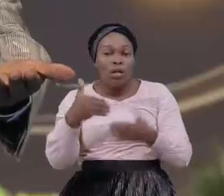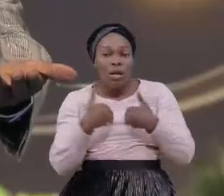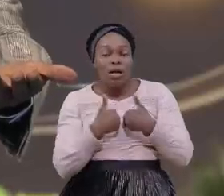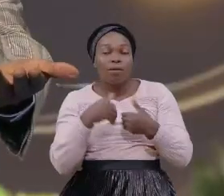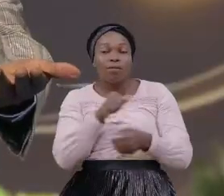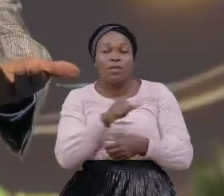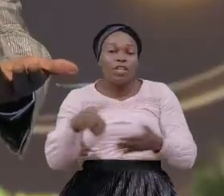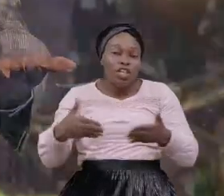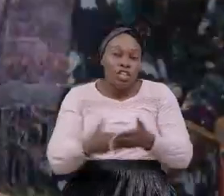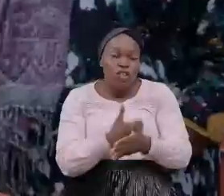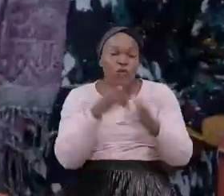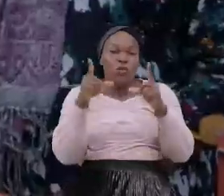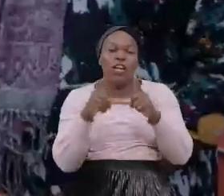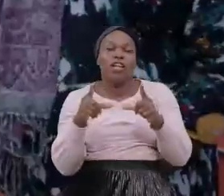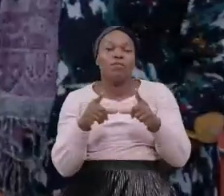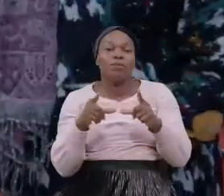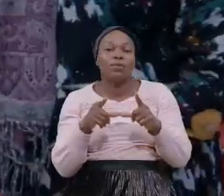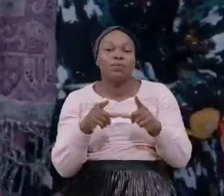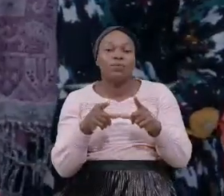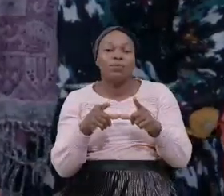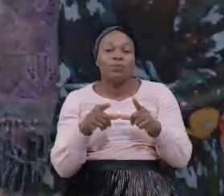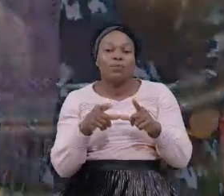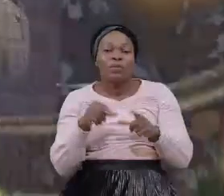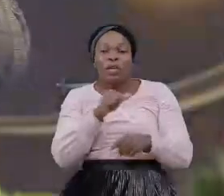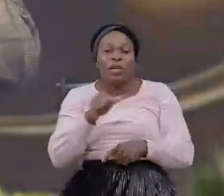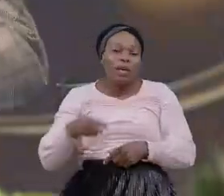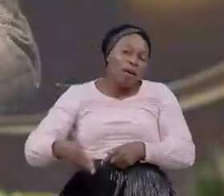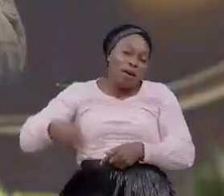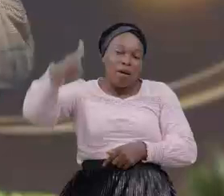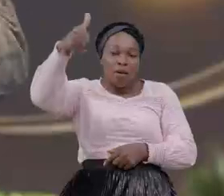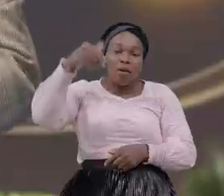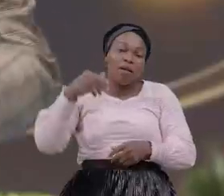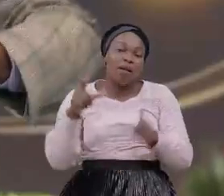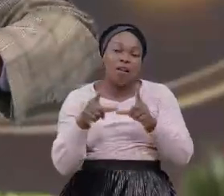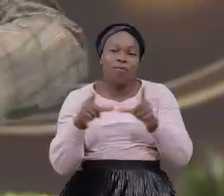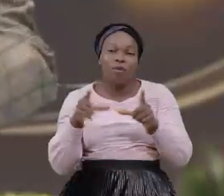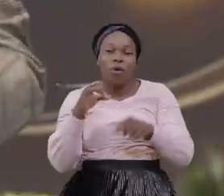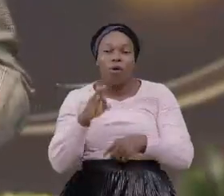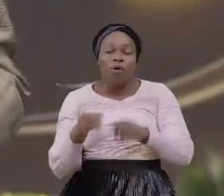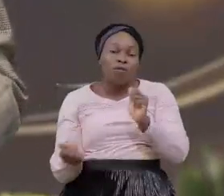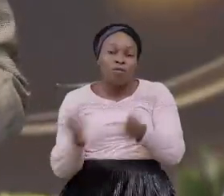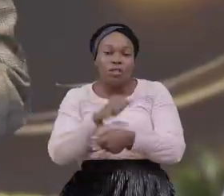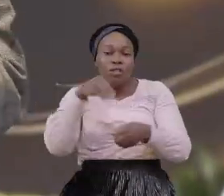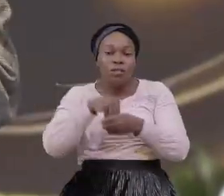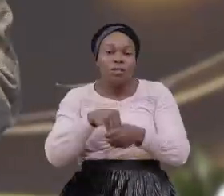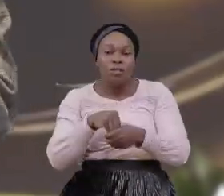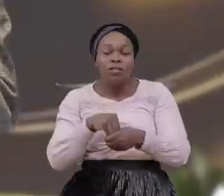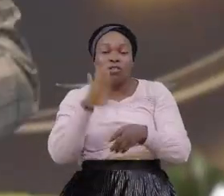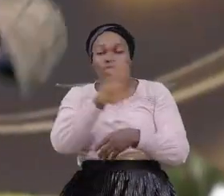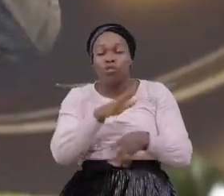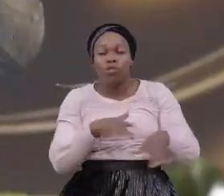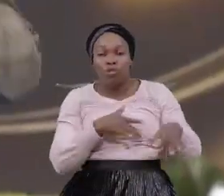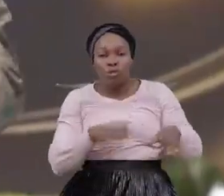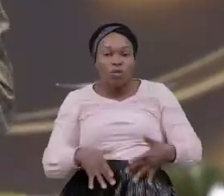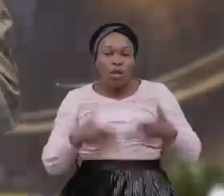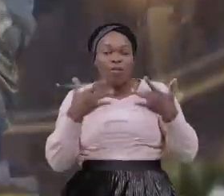level, a higher level of change, even in your life, in your heart, today,